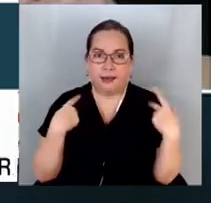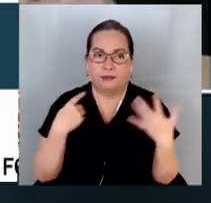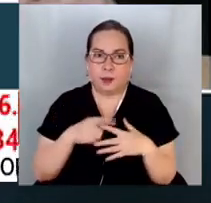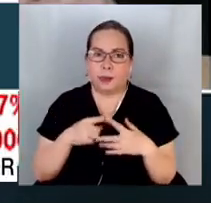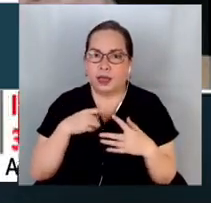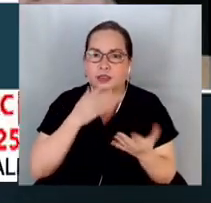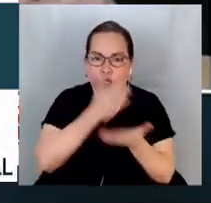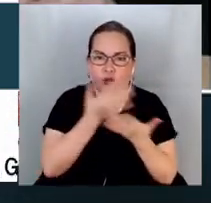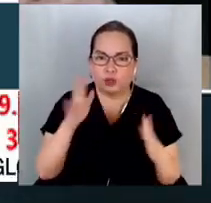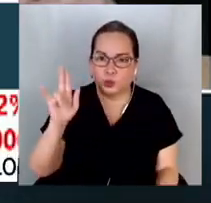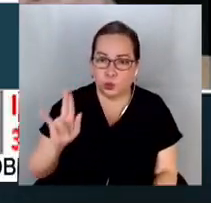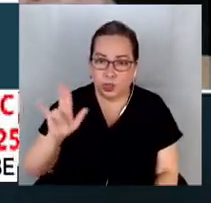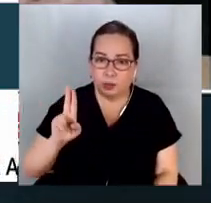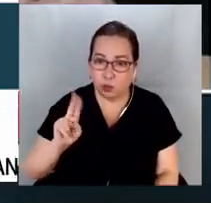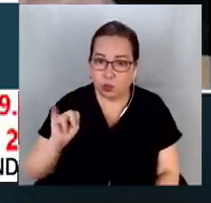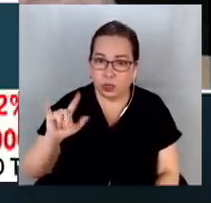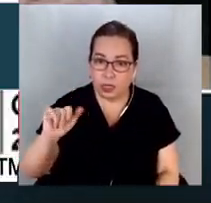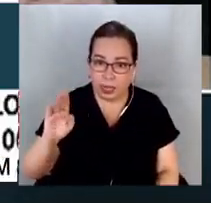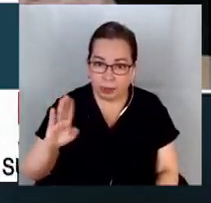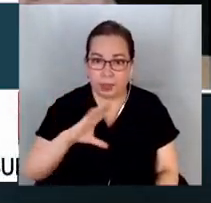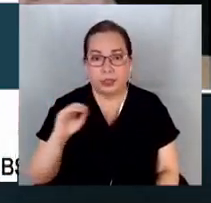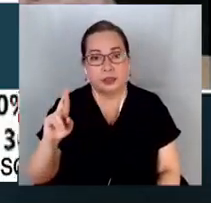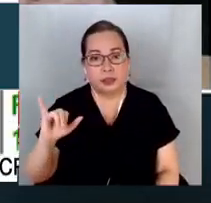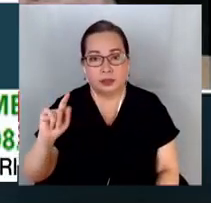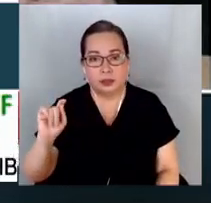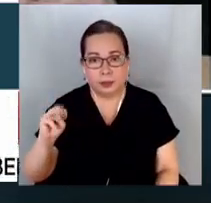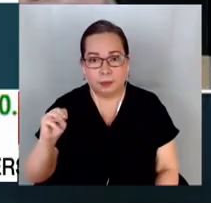ng Unilab and also RITM and also yung